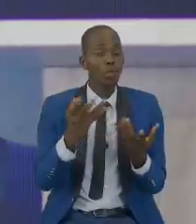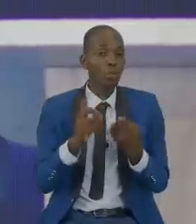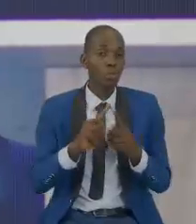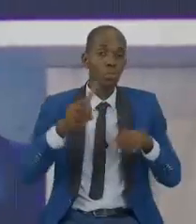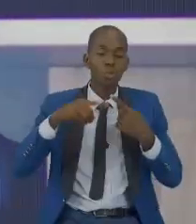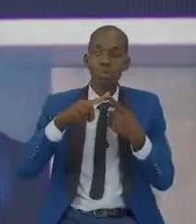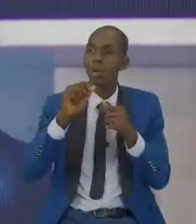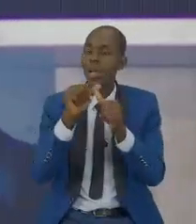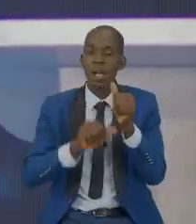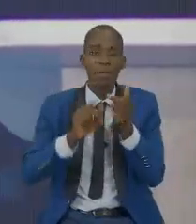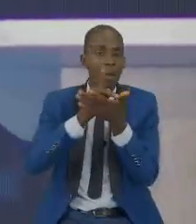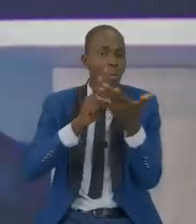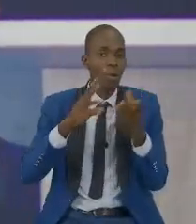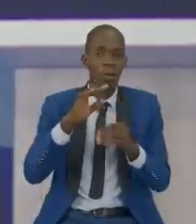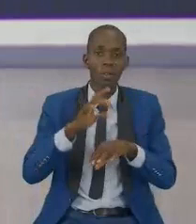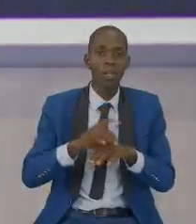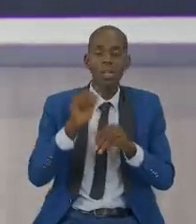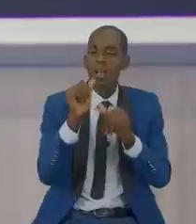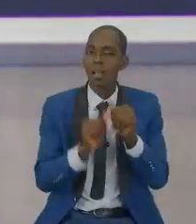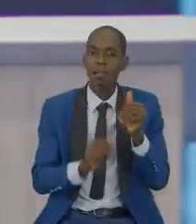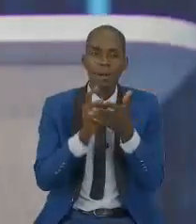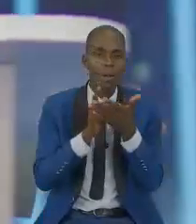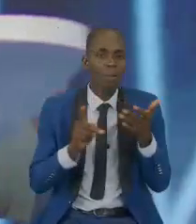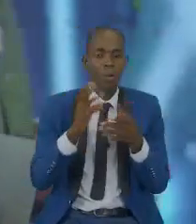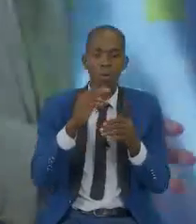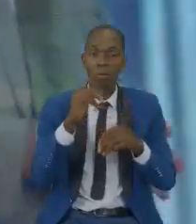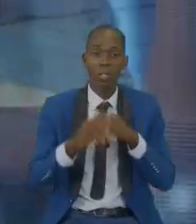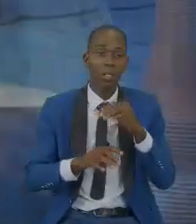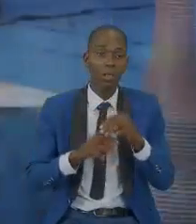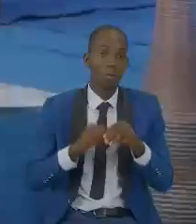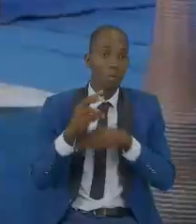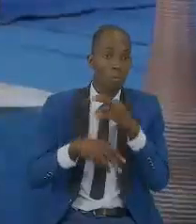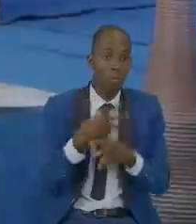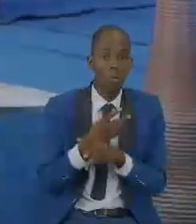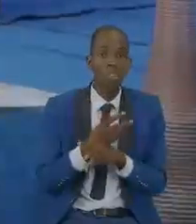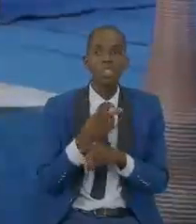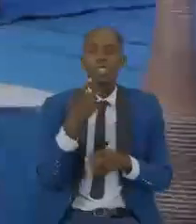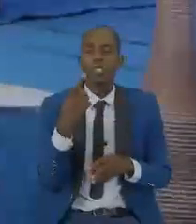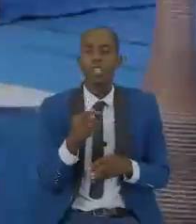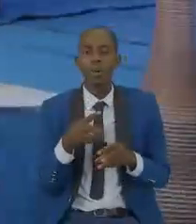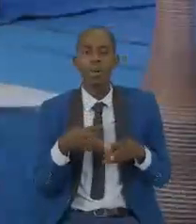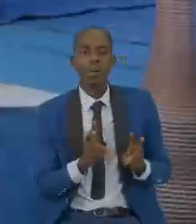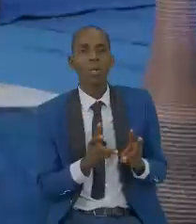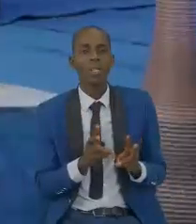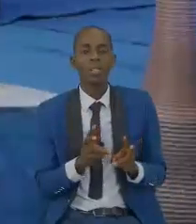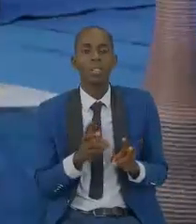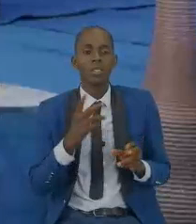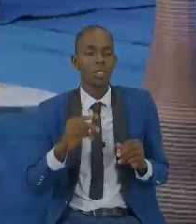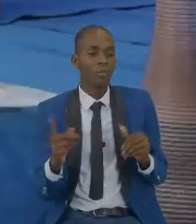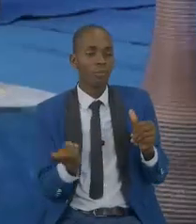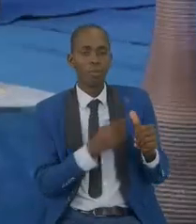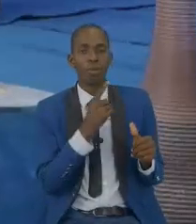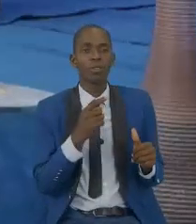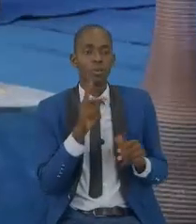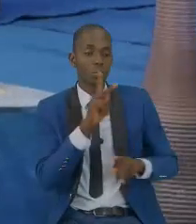part of the earth, the uttermost part of the earth, the way the first century disciples were